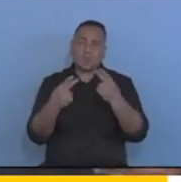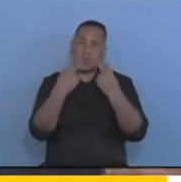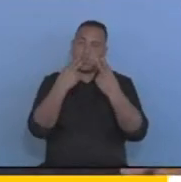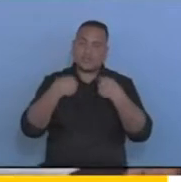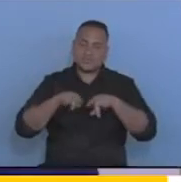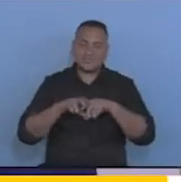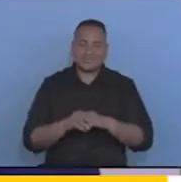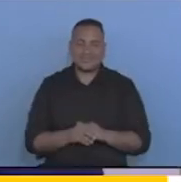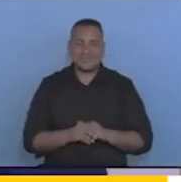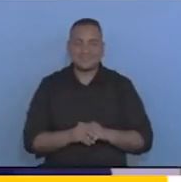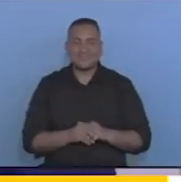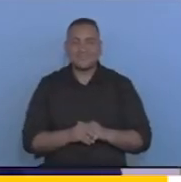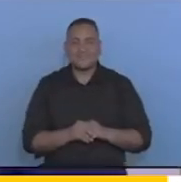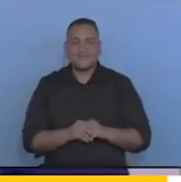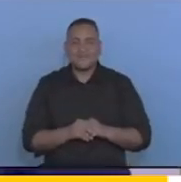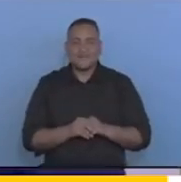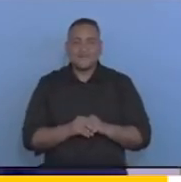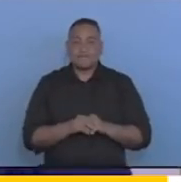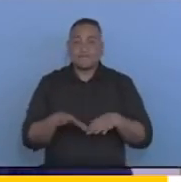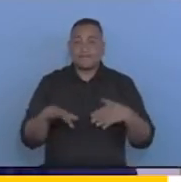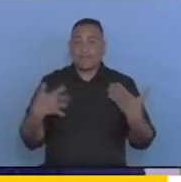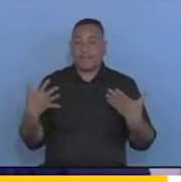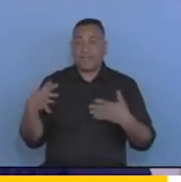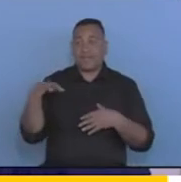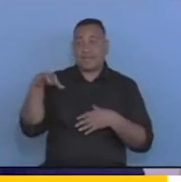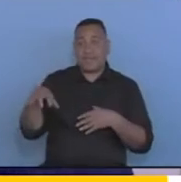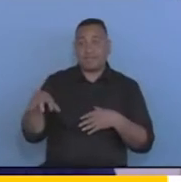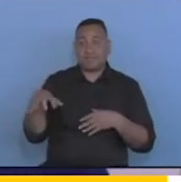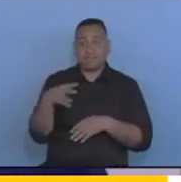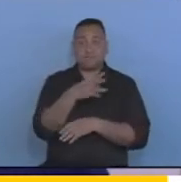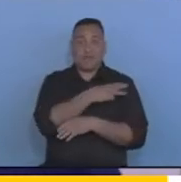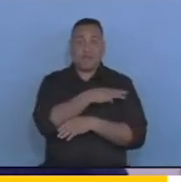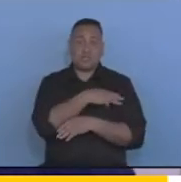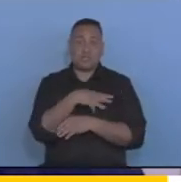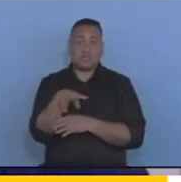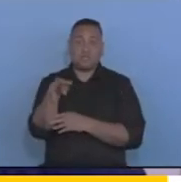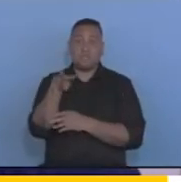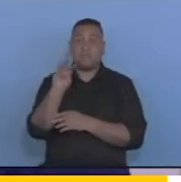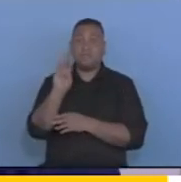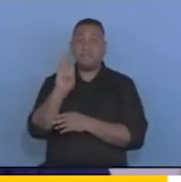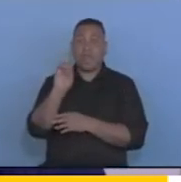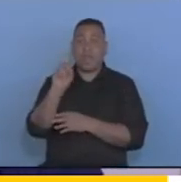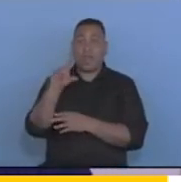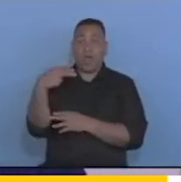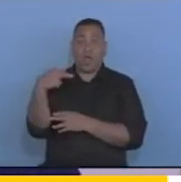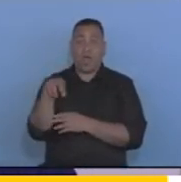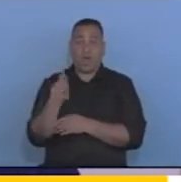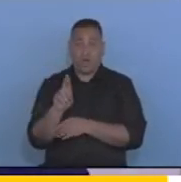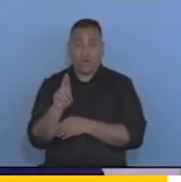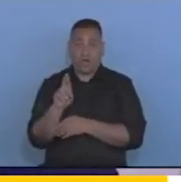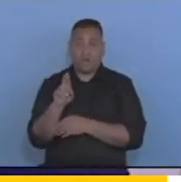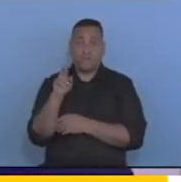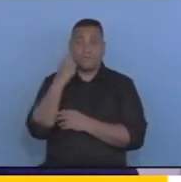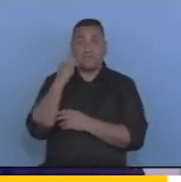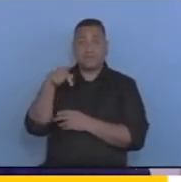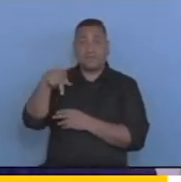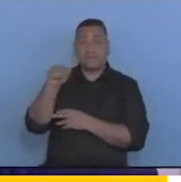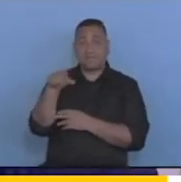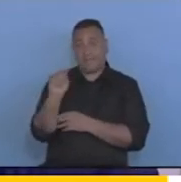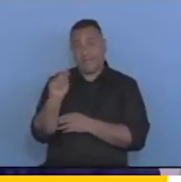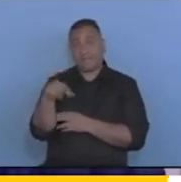sir. So that is the campus manager here at the Belhar campus, of course, Mr. Pat Lawrence. Now, Rhoda,